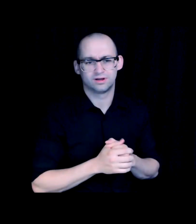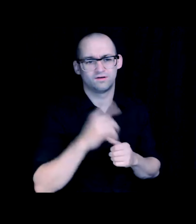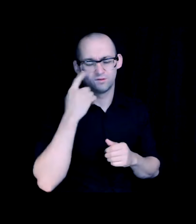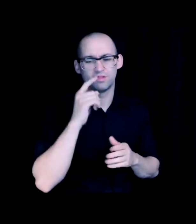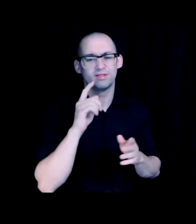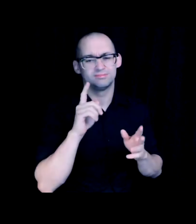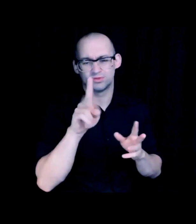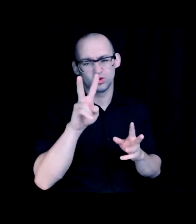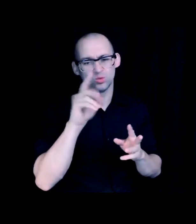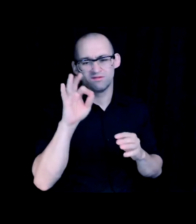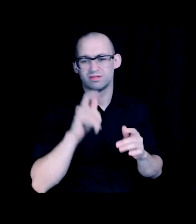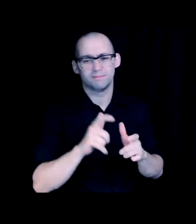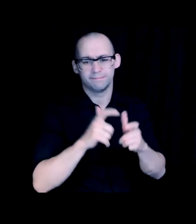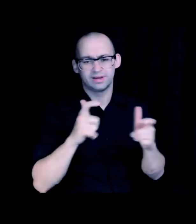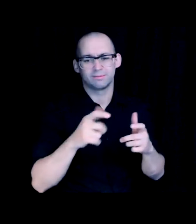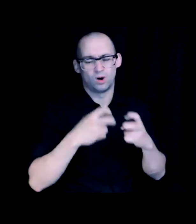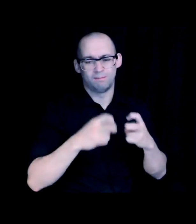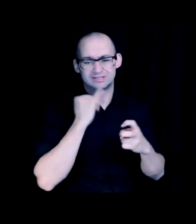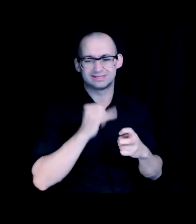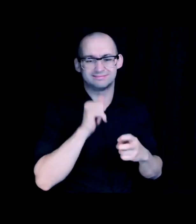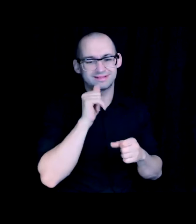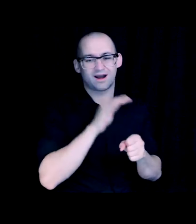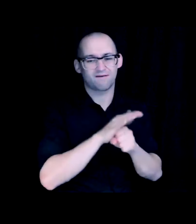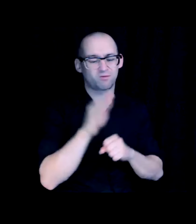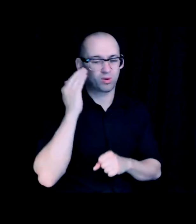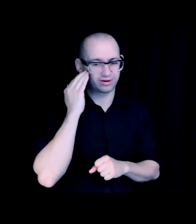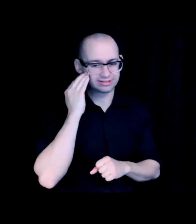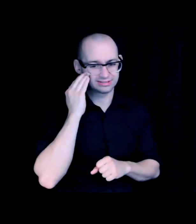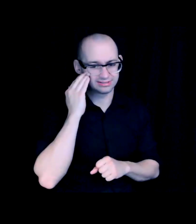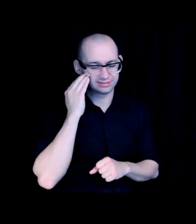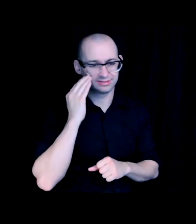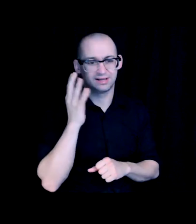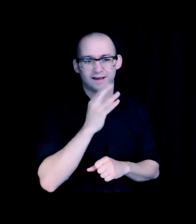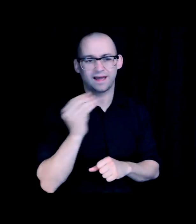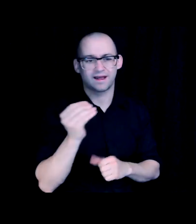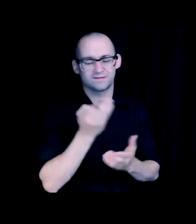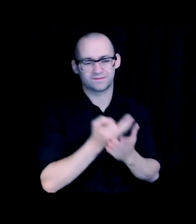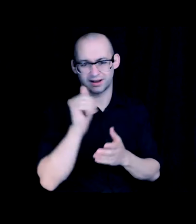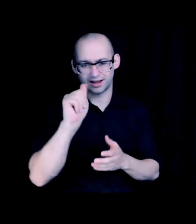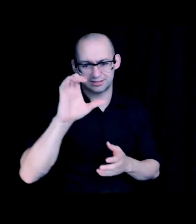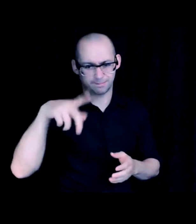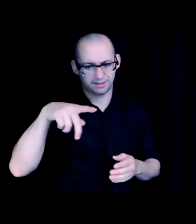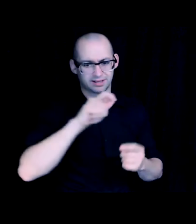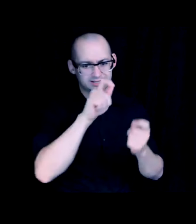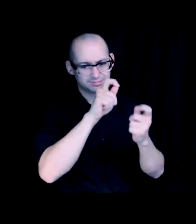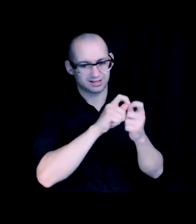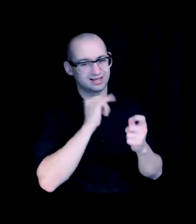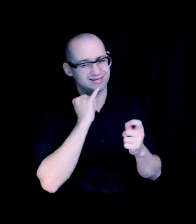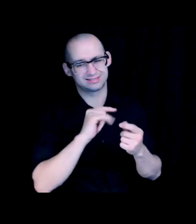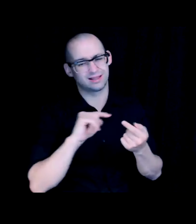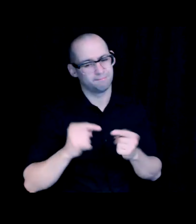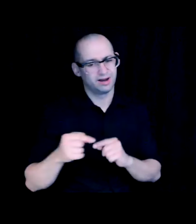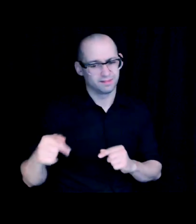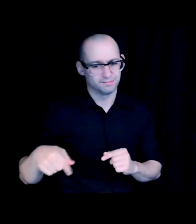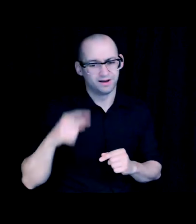we see are lack of awareness of different programs, and then the fact that ACP in particular is kind of a pain in the butt to